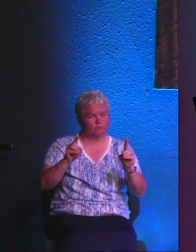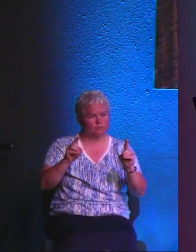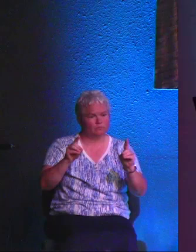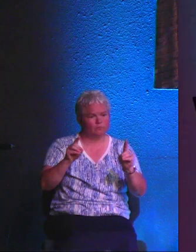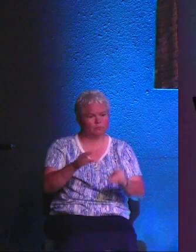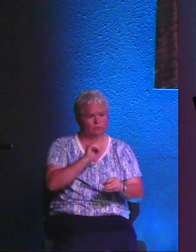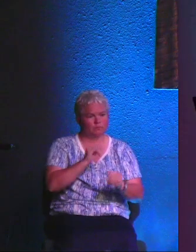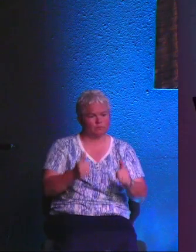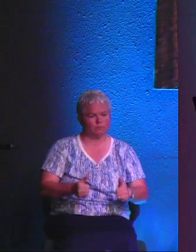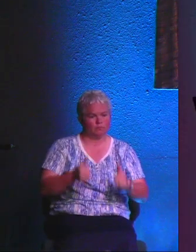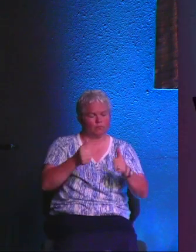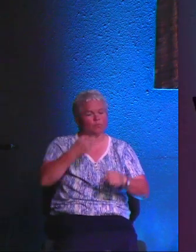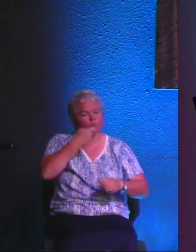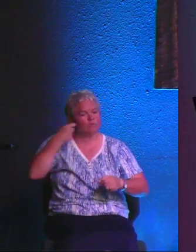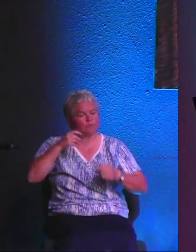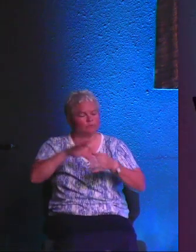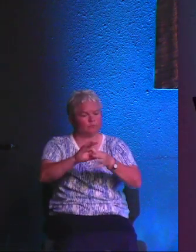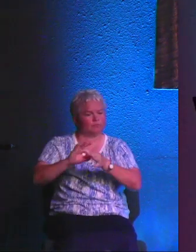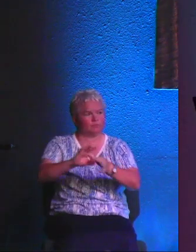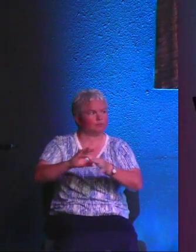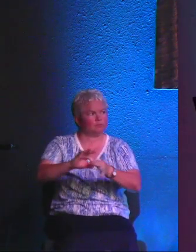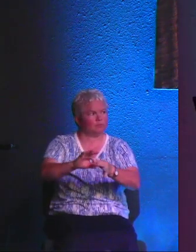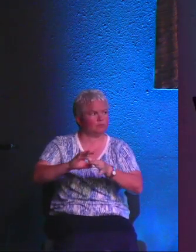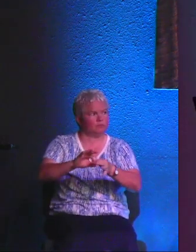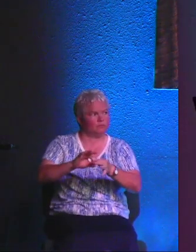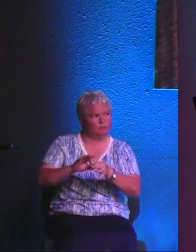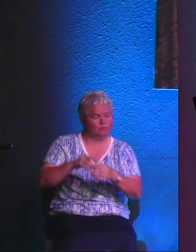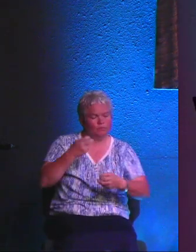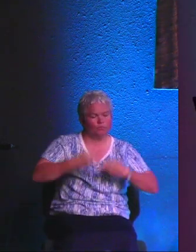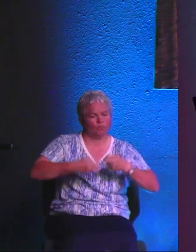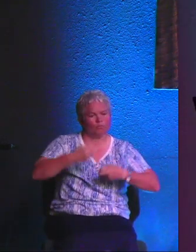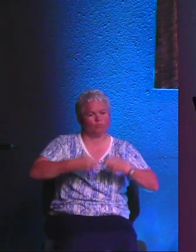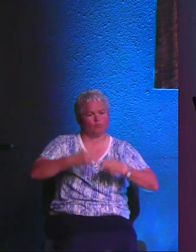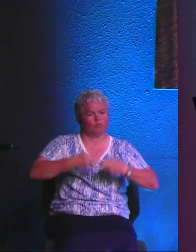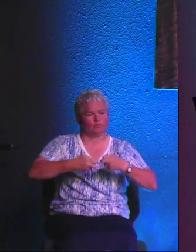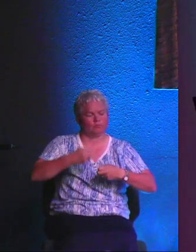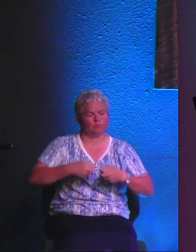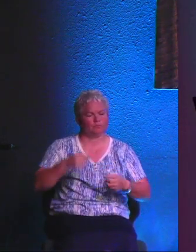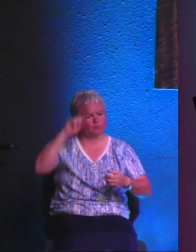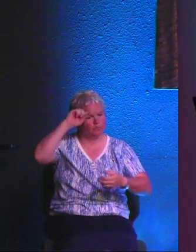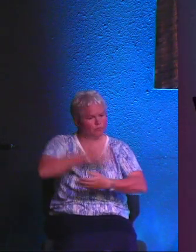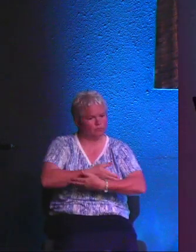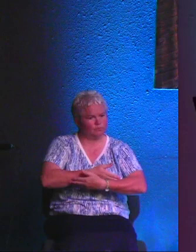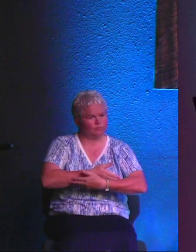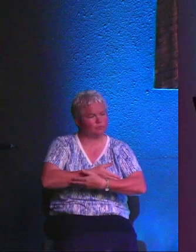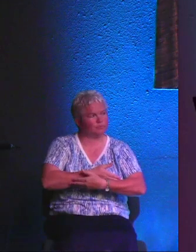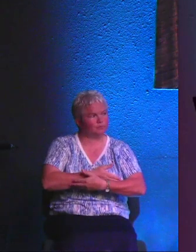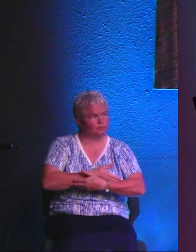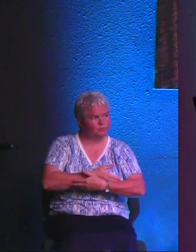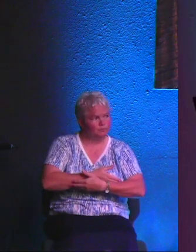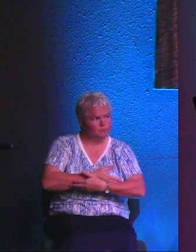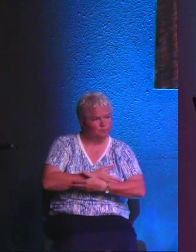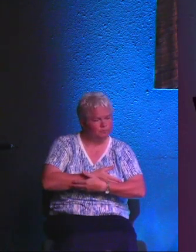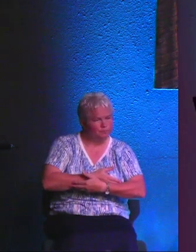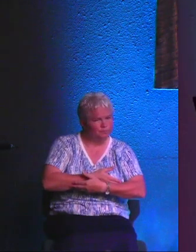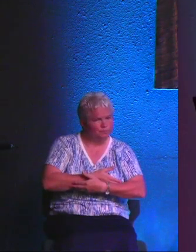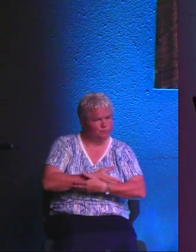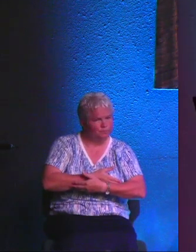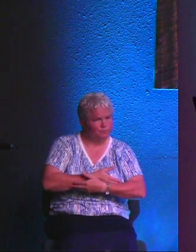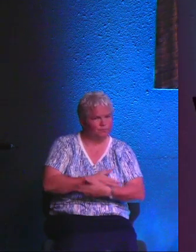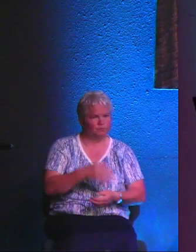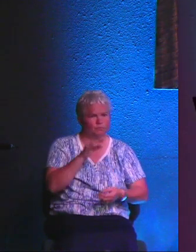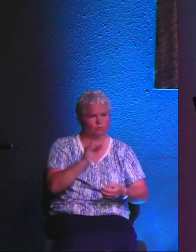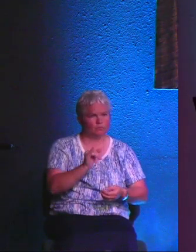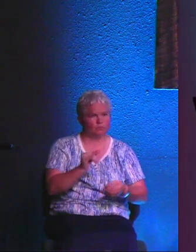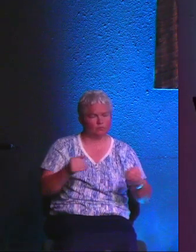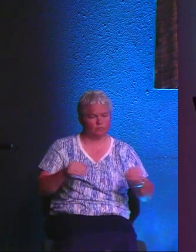And I went right into another relationship, which was very abusive and chaotic. We had my son. My family tried helping me.